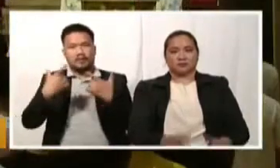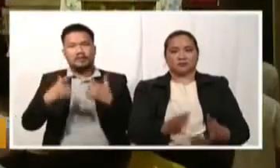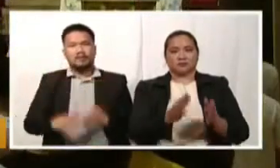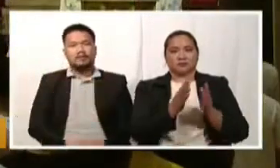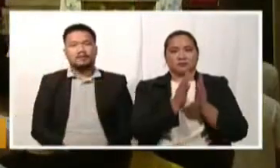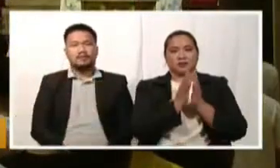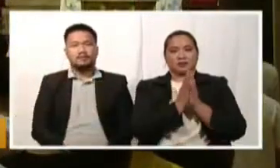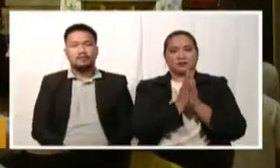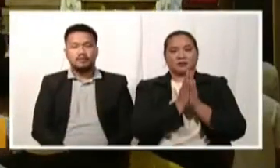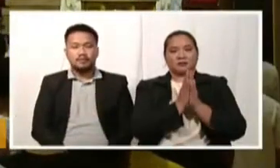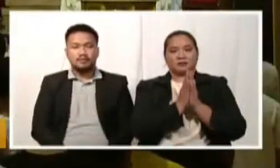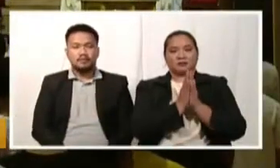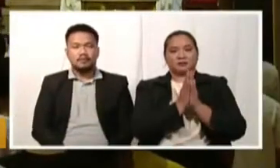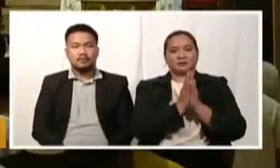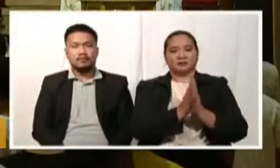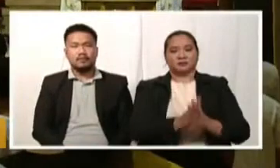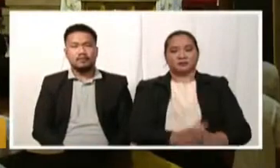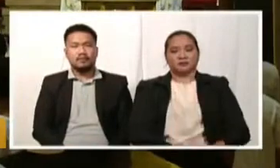Amen.